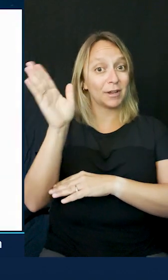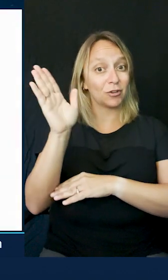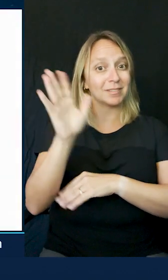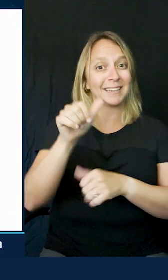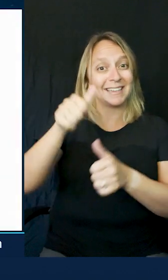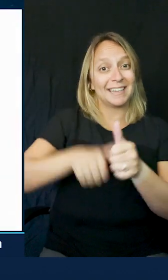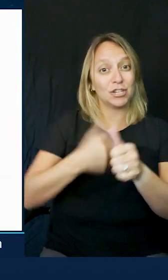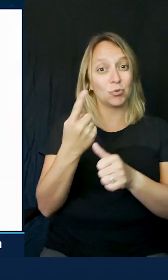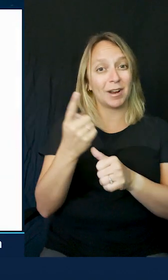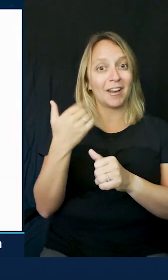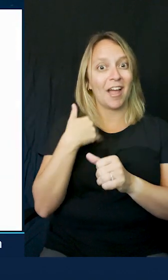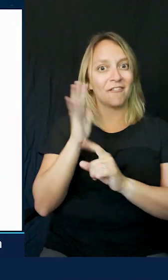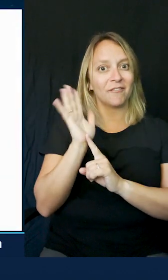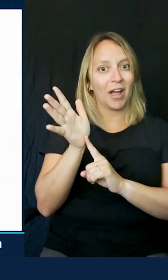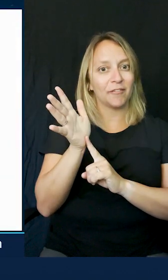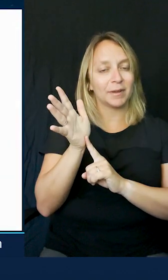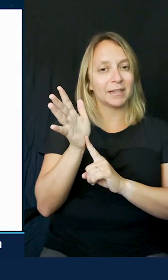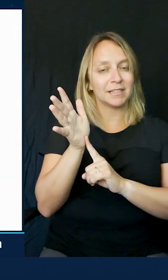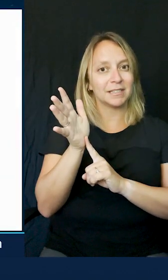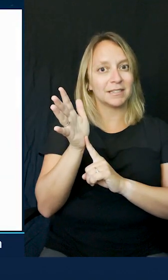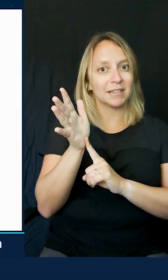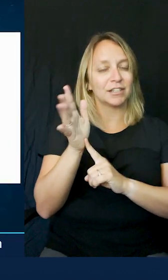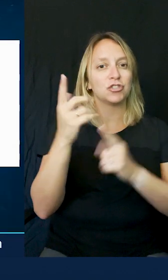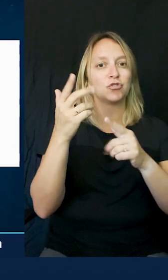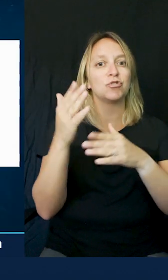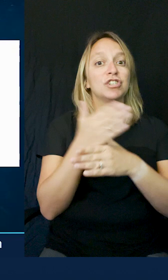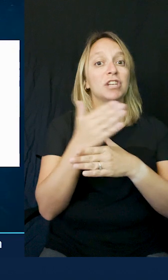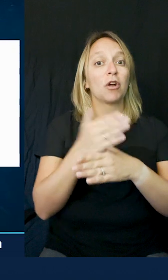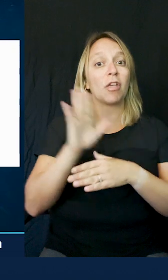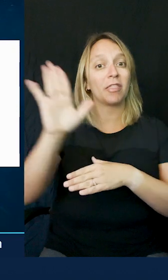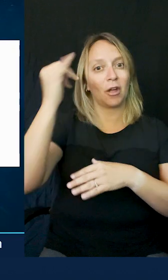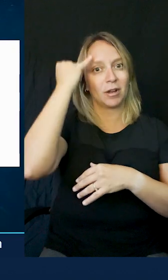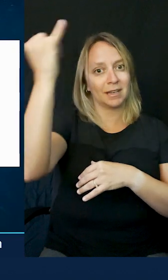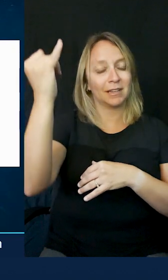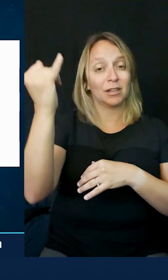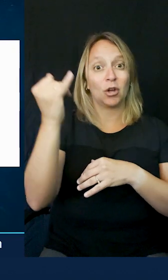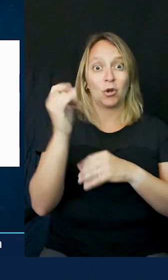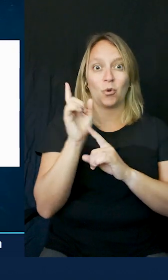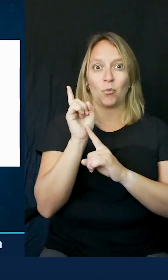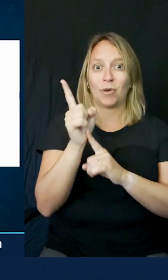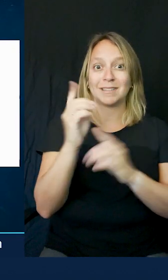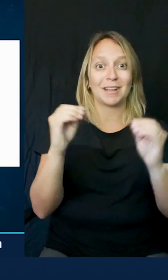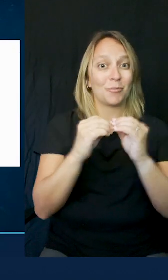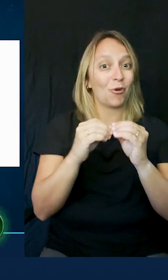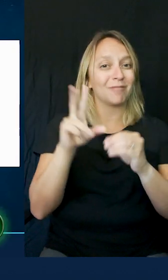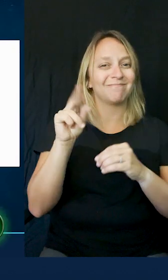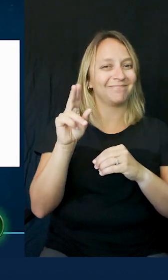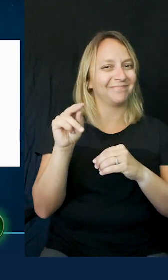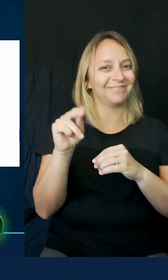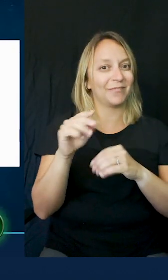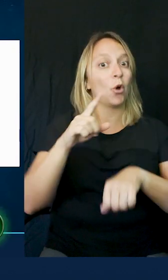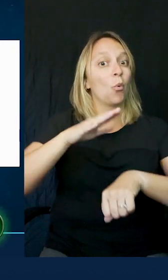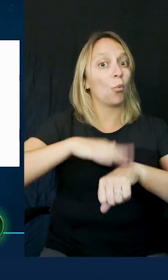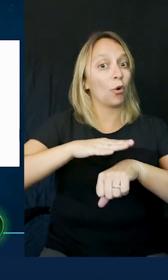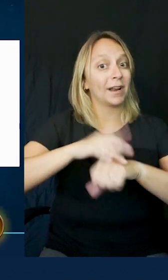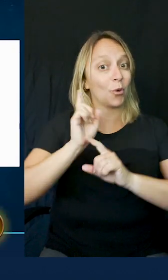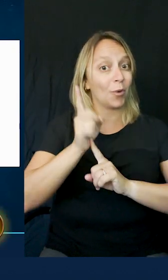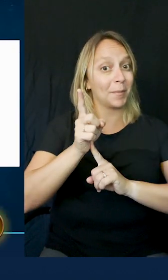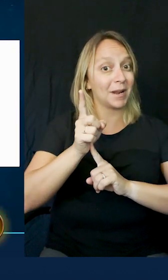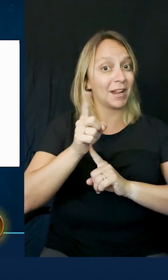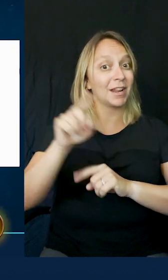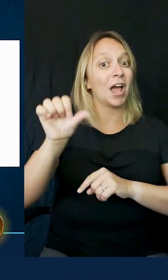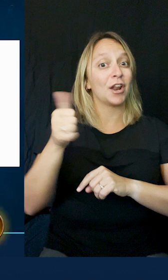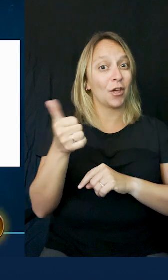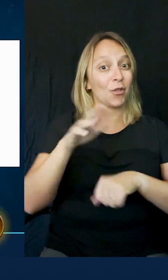one big idea and not 1 second more. They will get a warning at 1 minute and another at 30